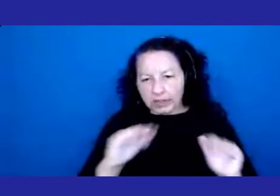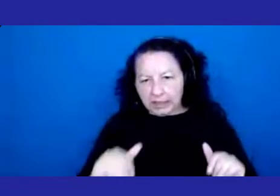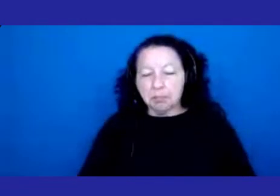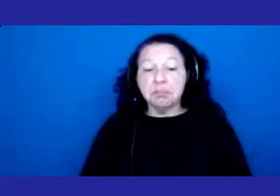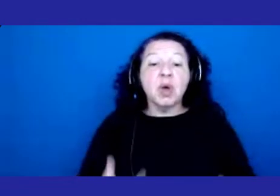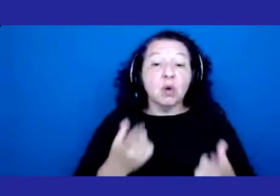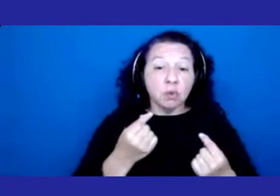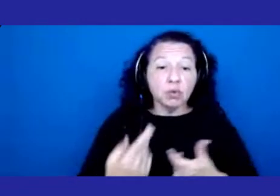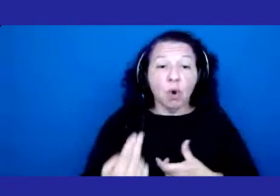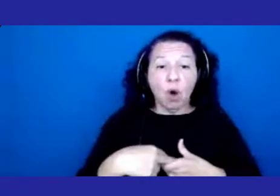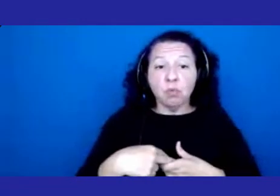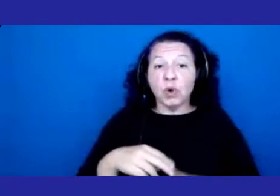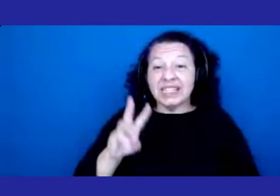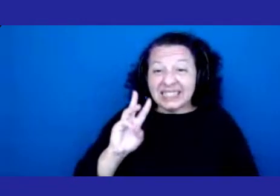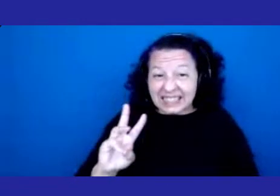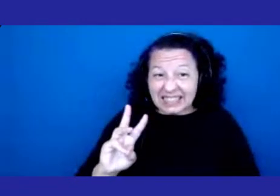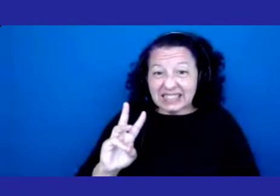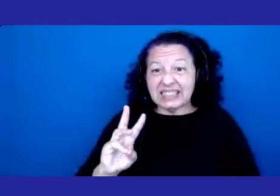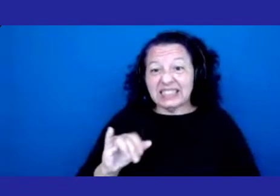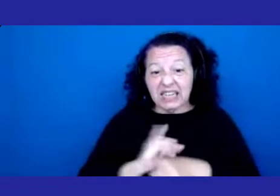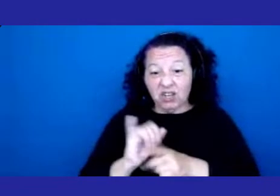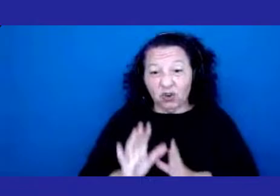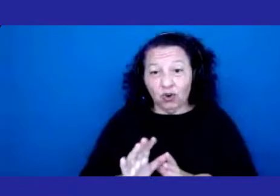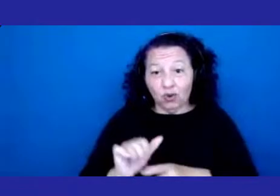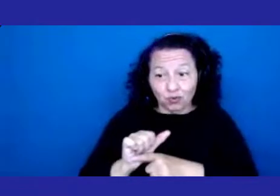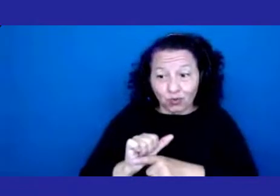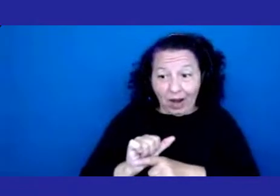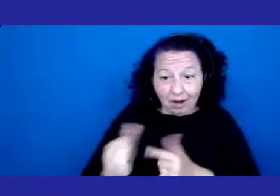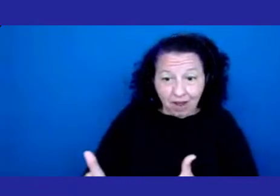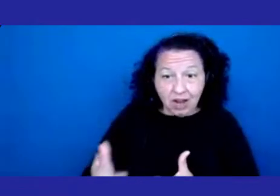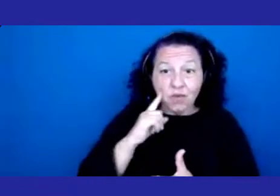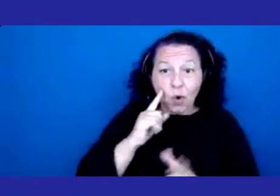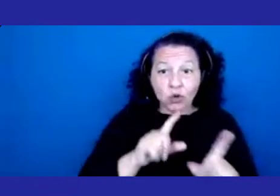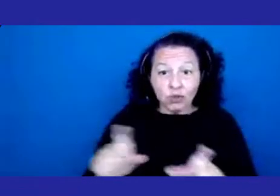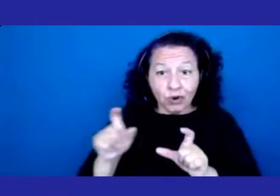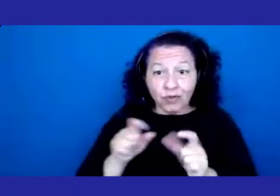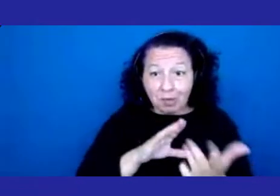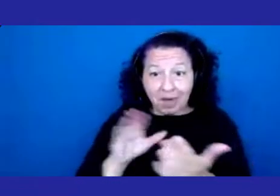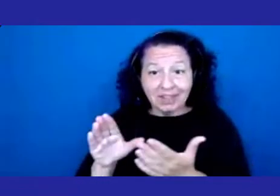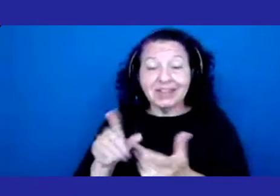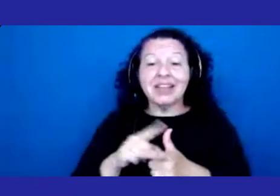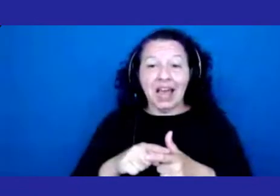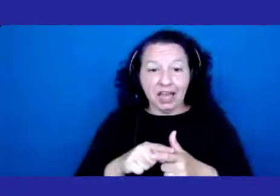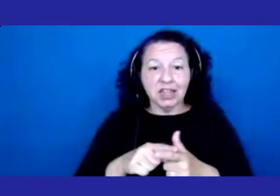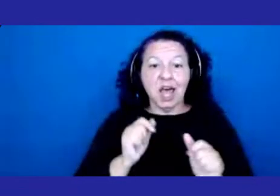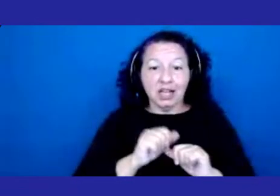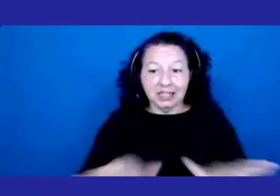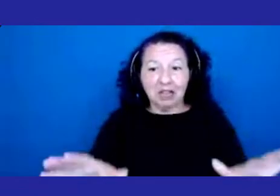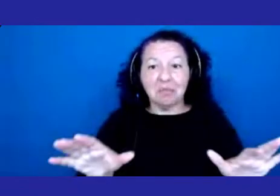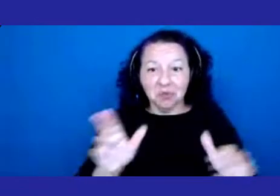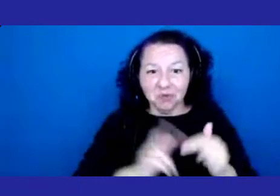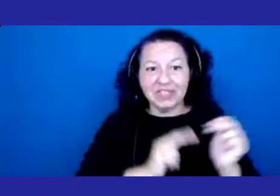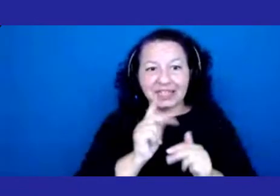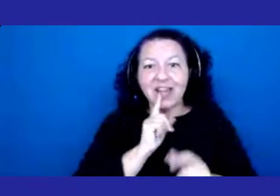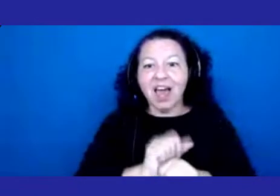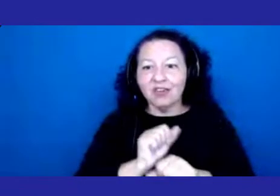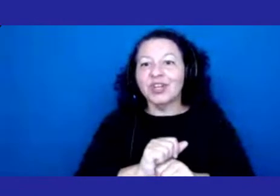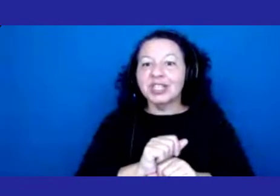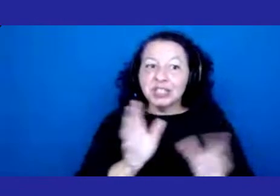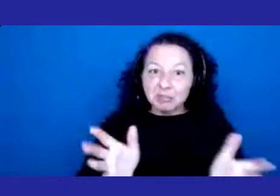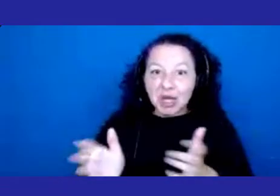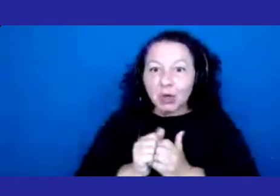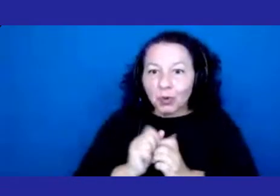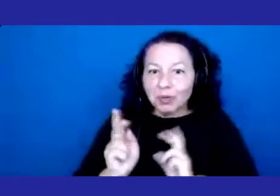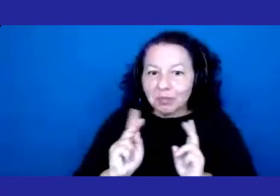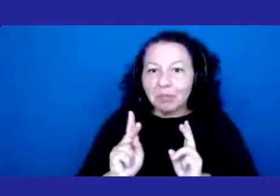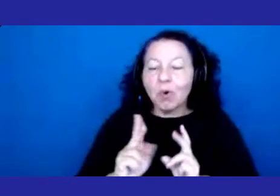6 interns, trained them in survey methods, and deployed them to the facilities to actually speak with individuals in waiting